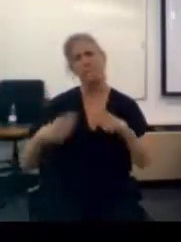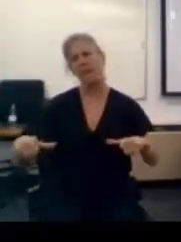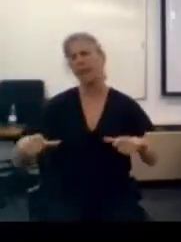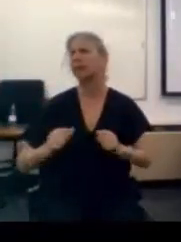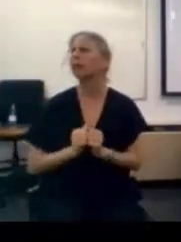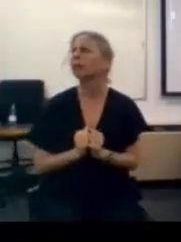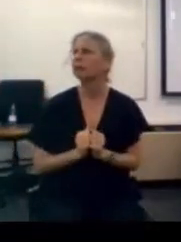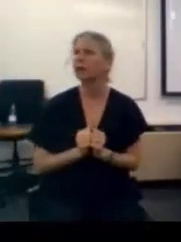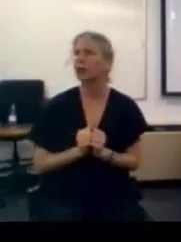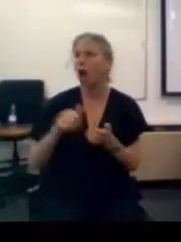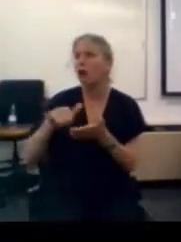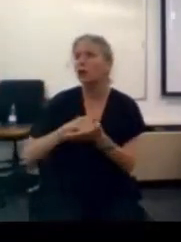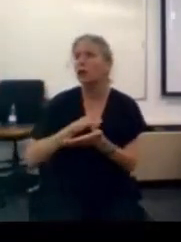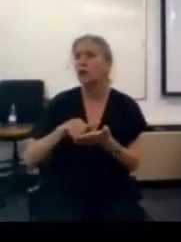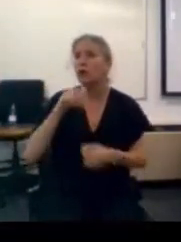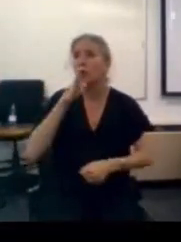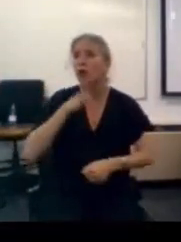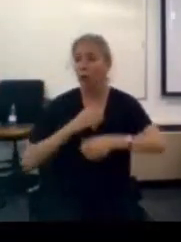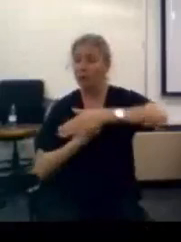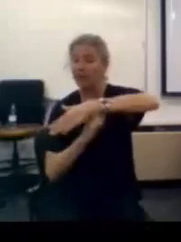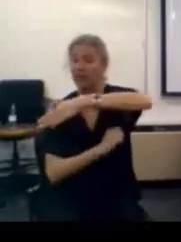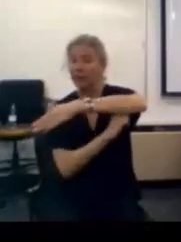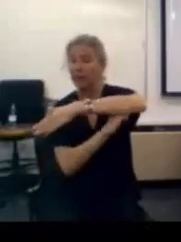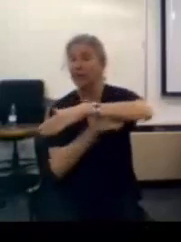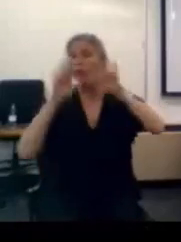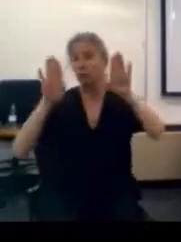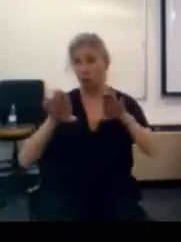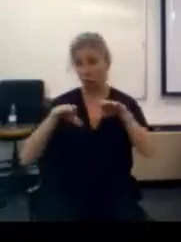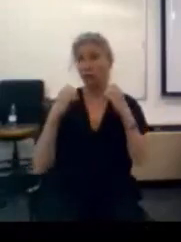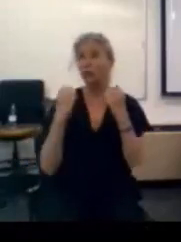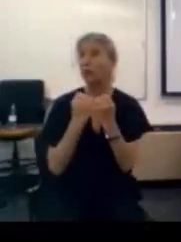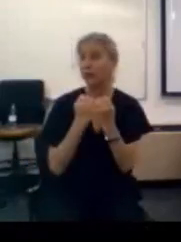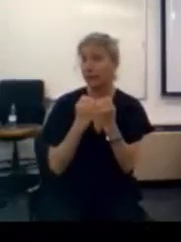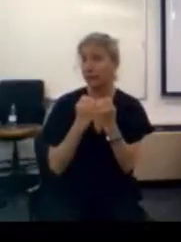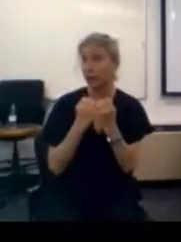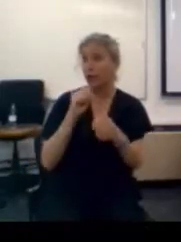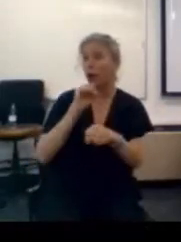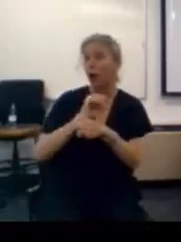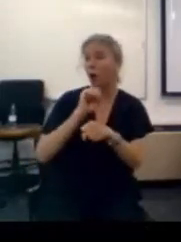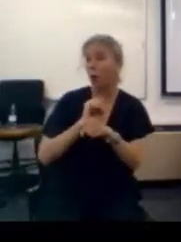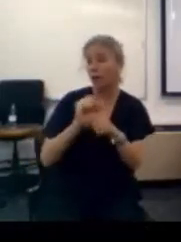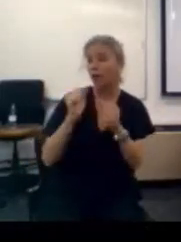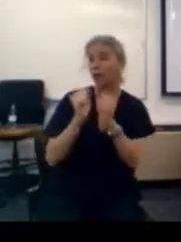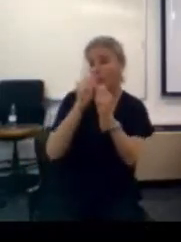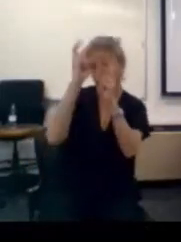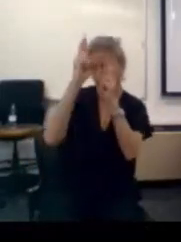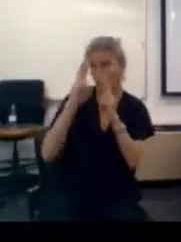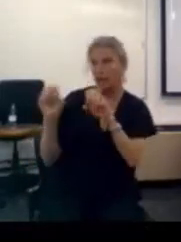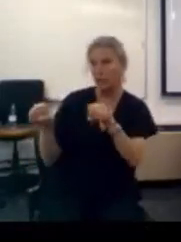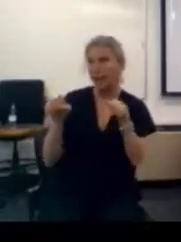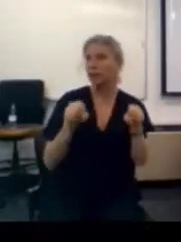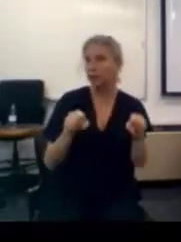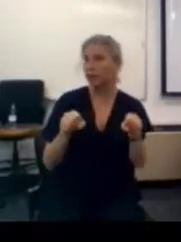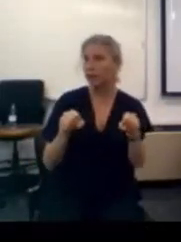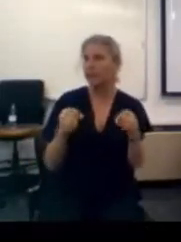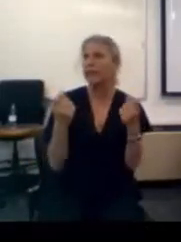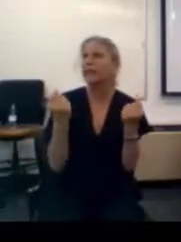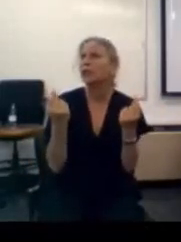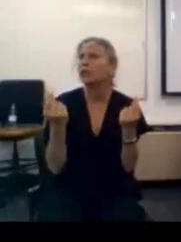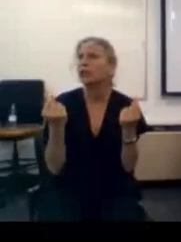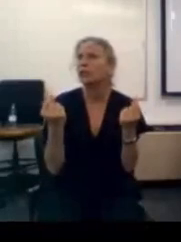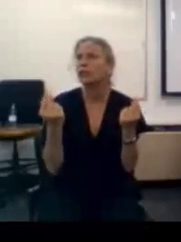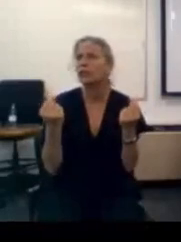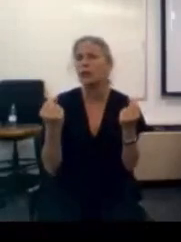And it is big that the New York Women's Foundation and other wonderful organizations are working with